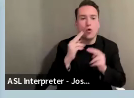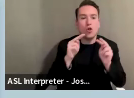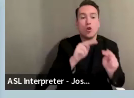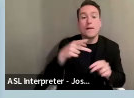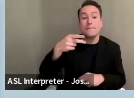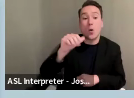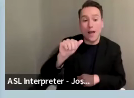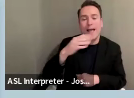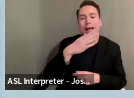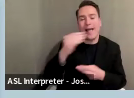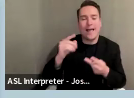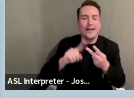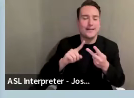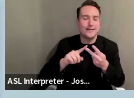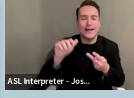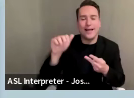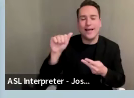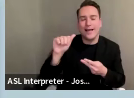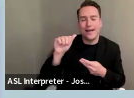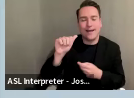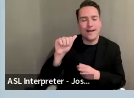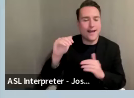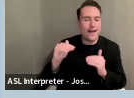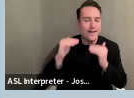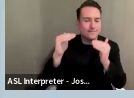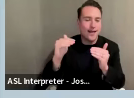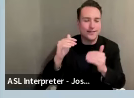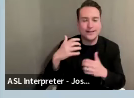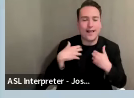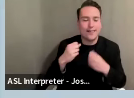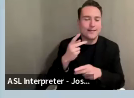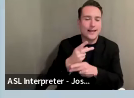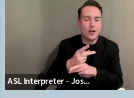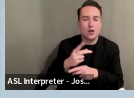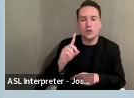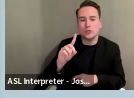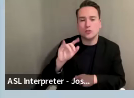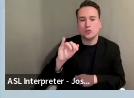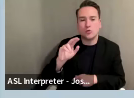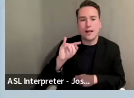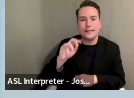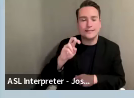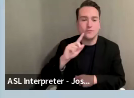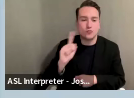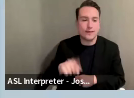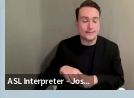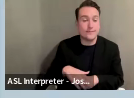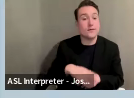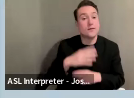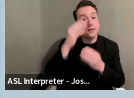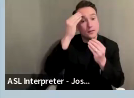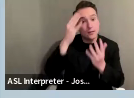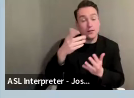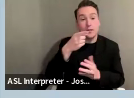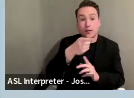directive. Next slide, please. And keep in mind, these documents don't have anything to do with passing on assets or